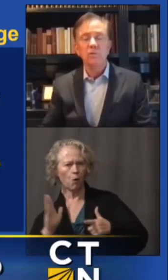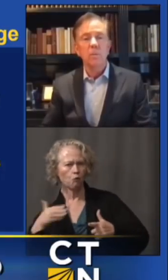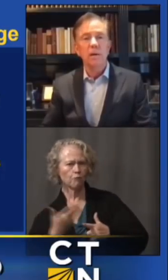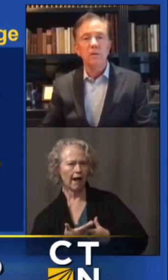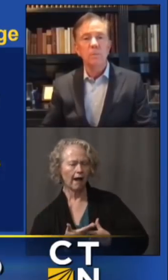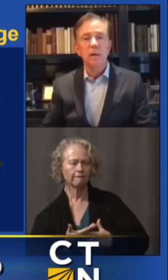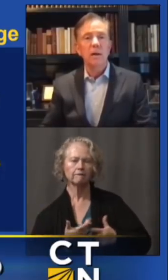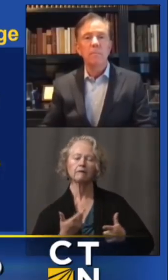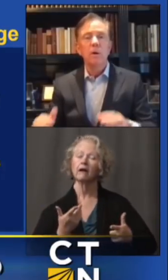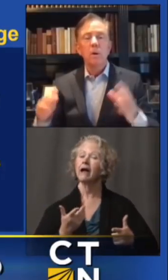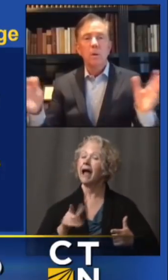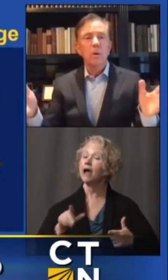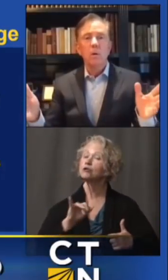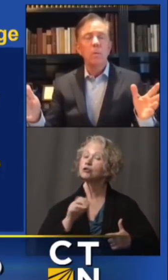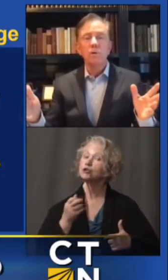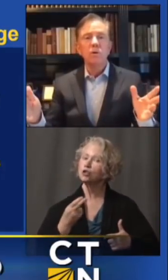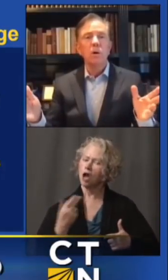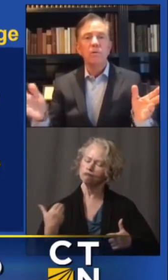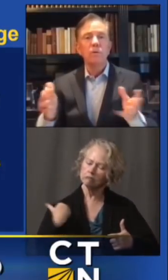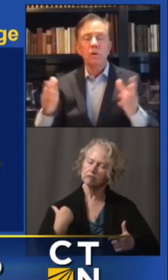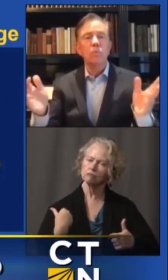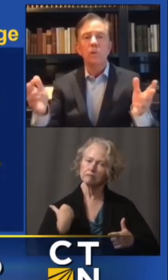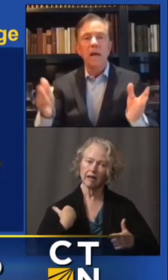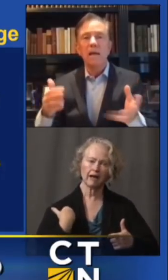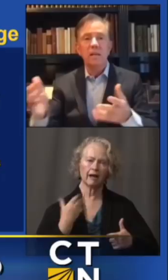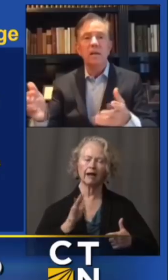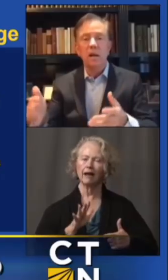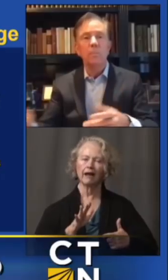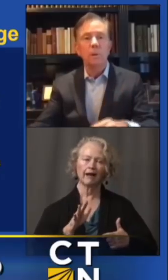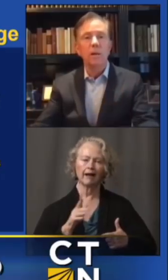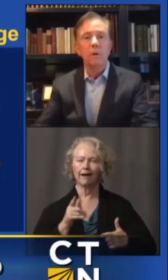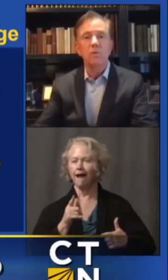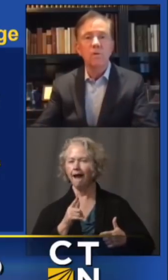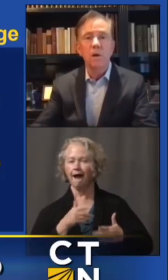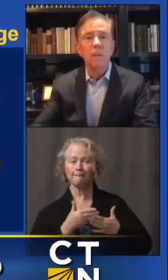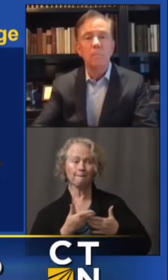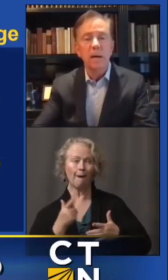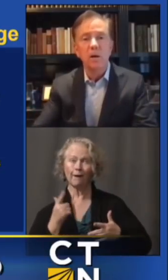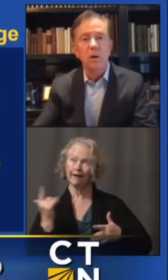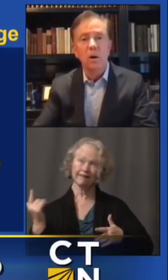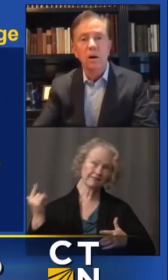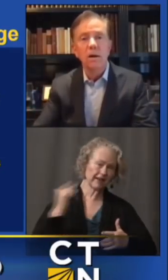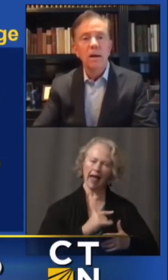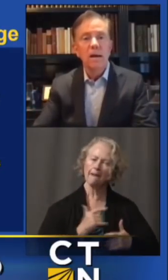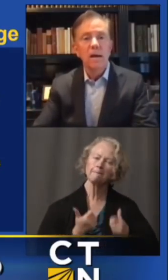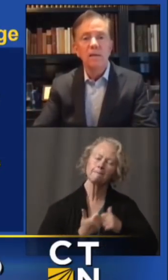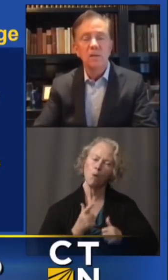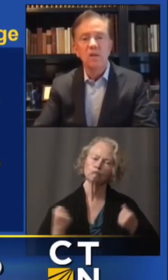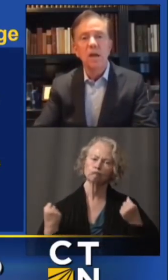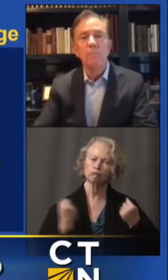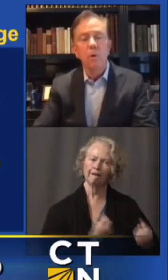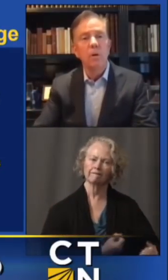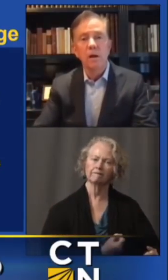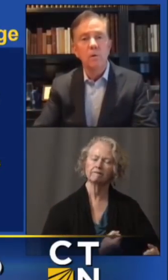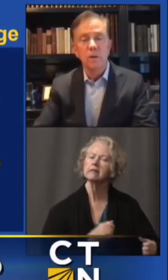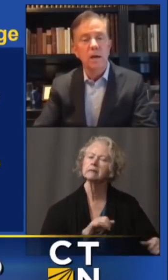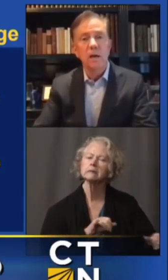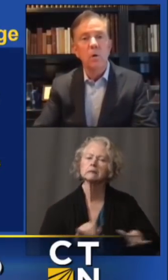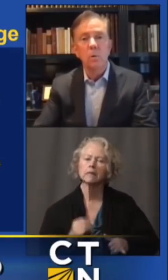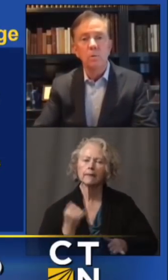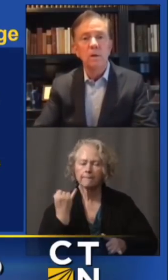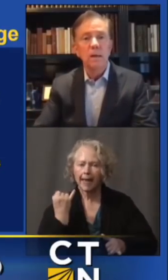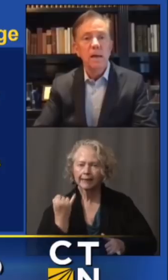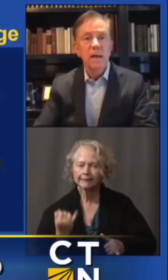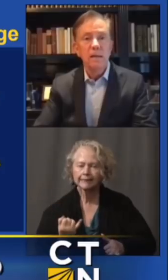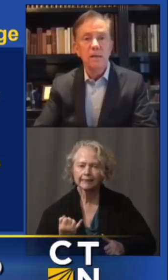Josh reminds me, almost all of you don't land in an airplane. Most of you come by car. And it's the same protocols I got to